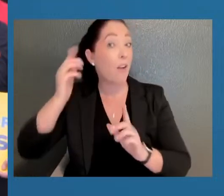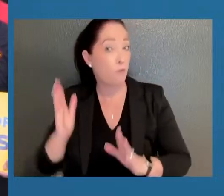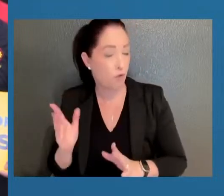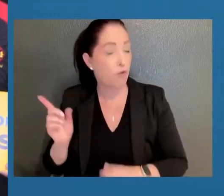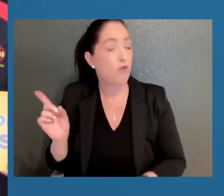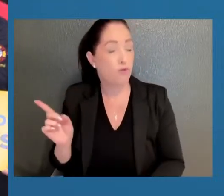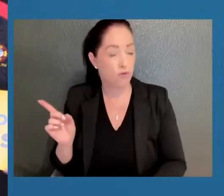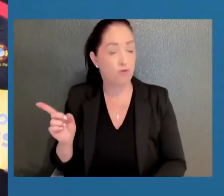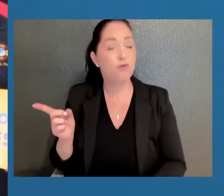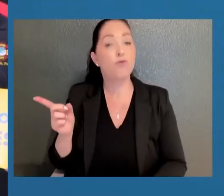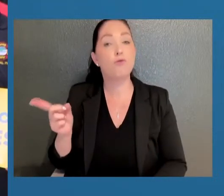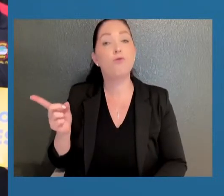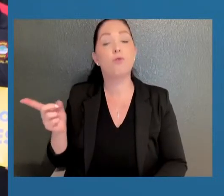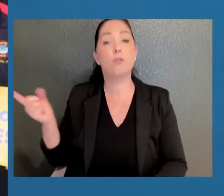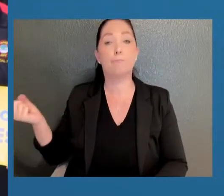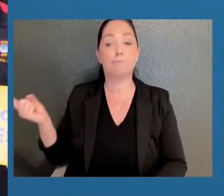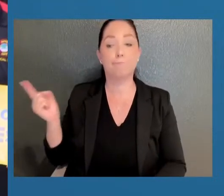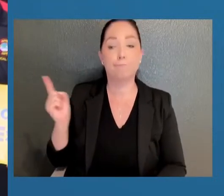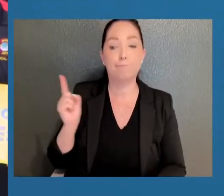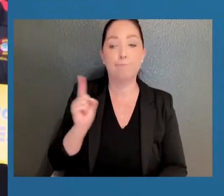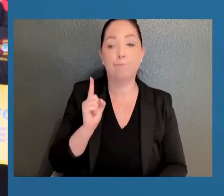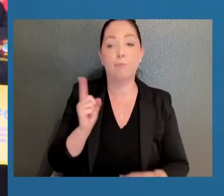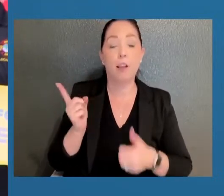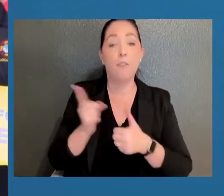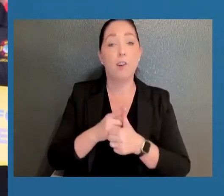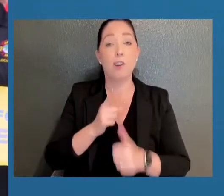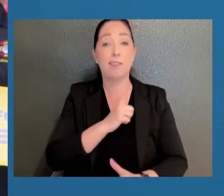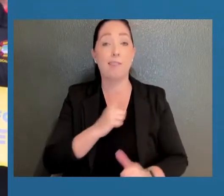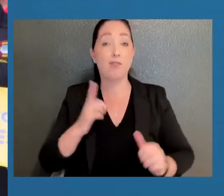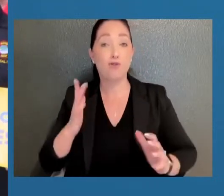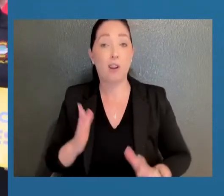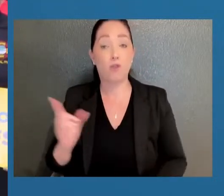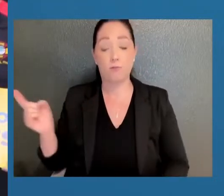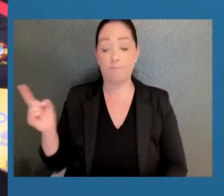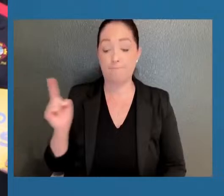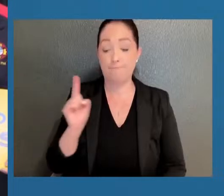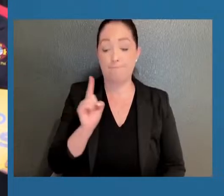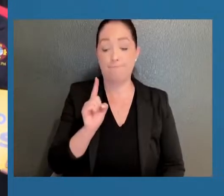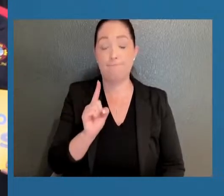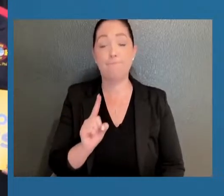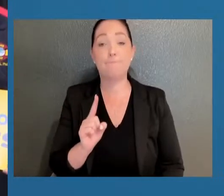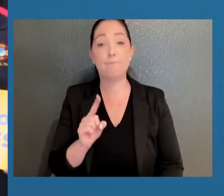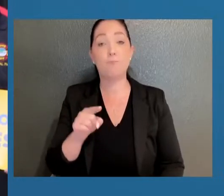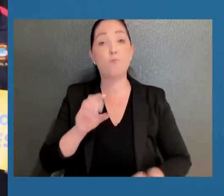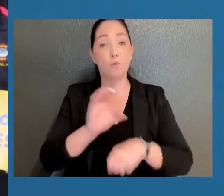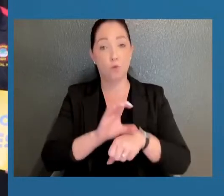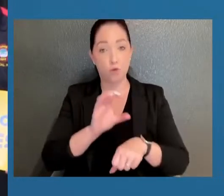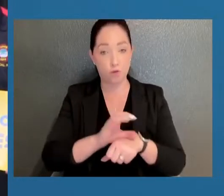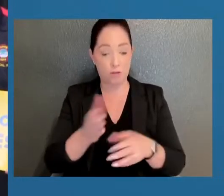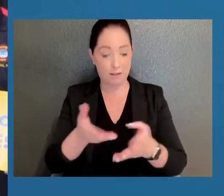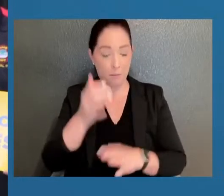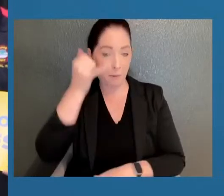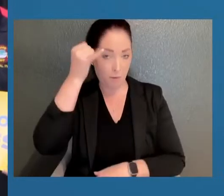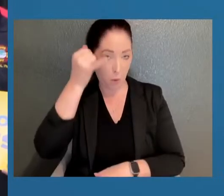she was one of the first legislators to come to one of the churches in Buffalo